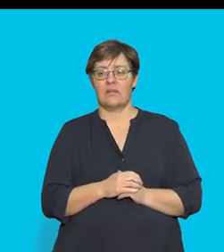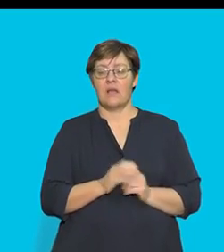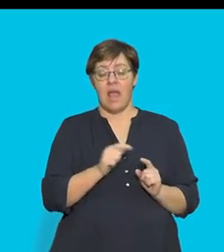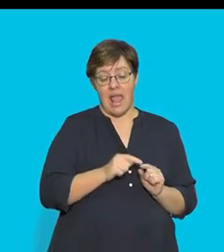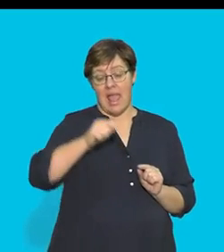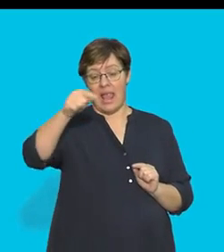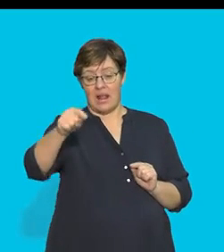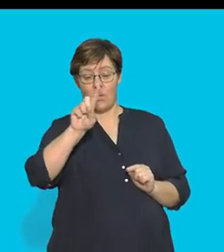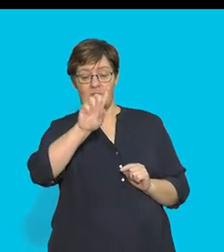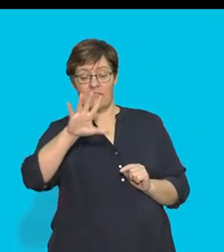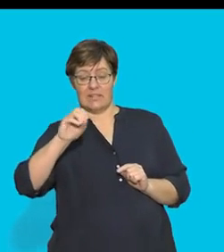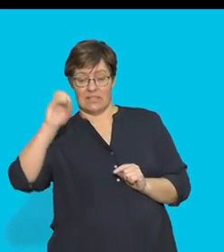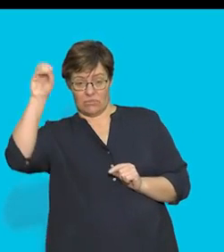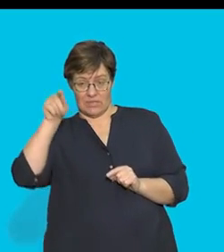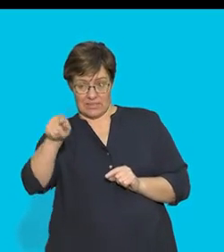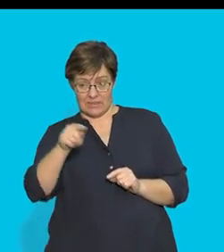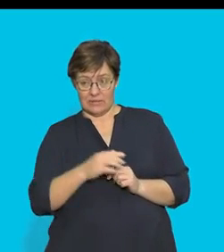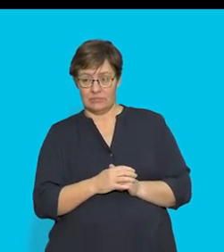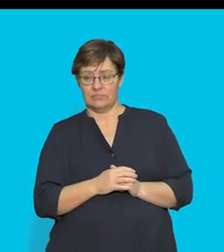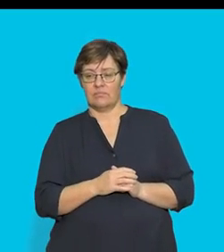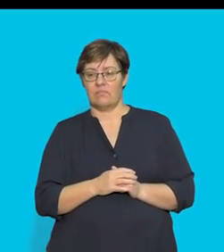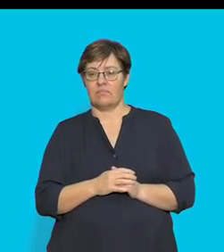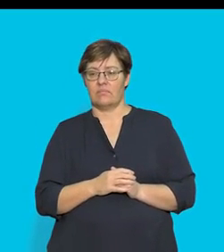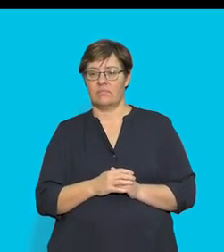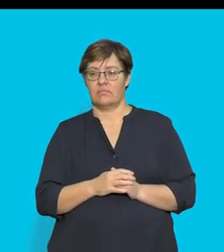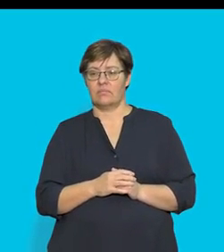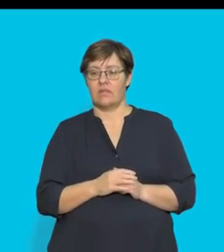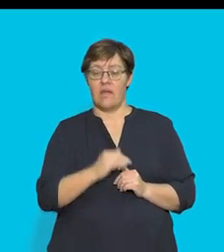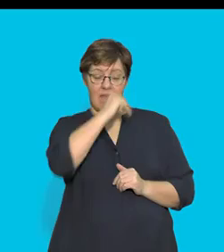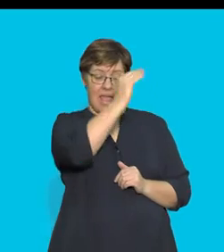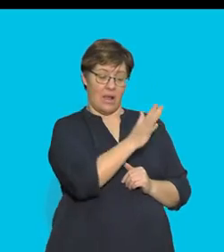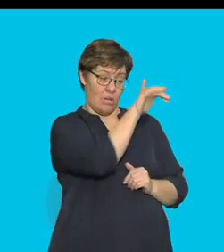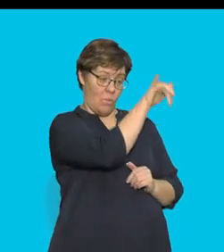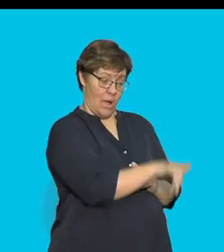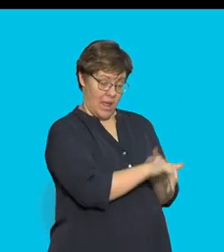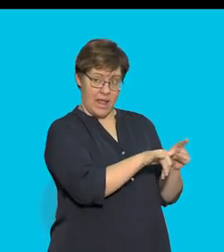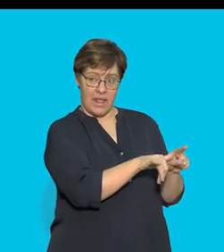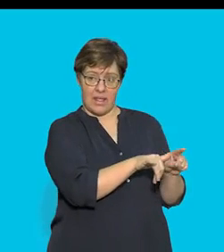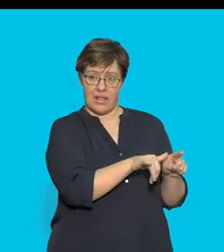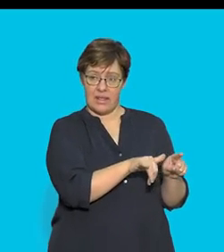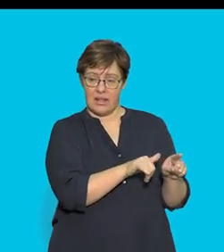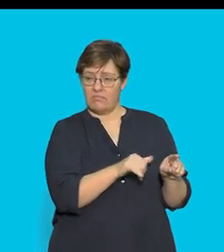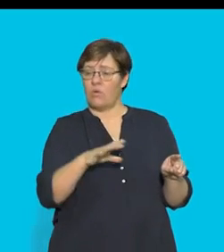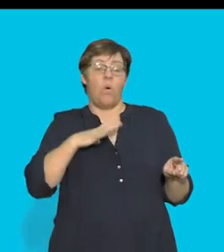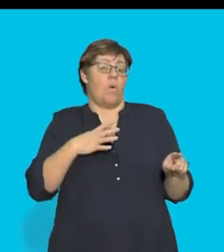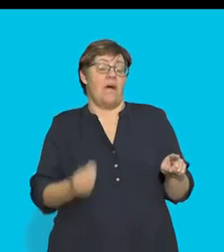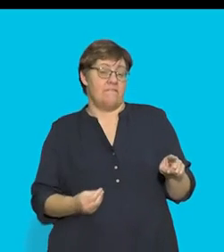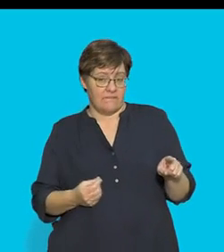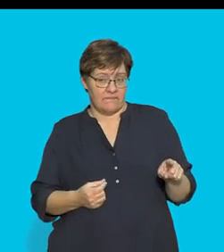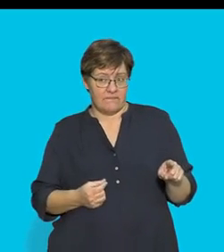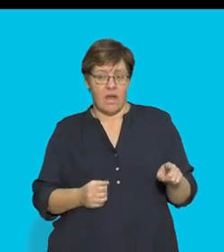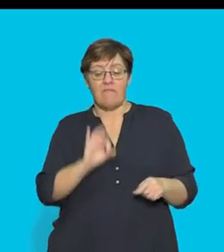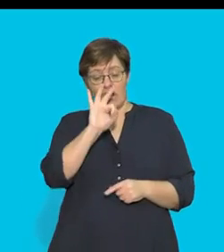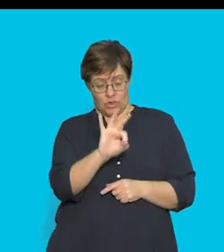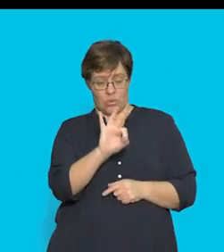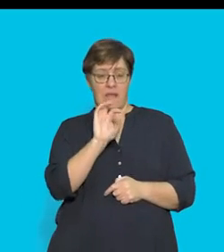across it, okay? We have this angle here, and that's all we have. So we do have three things